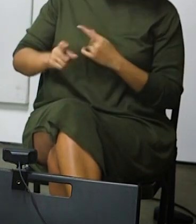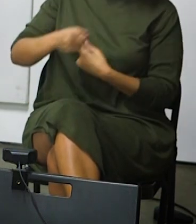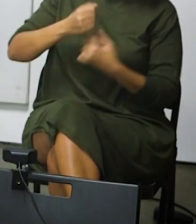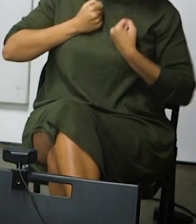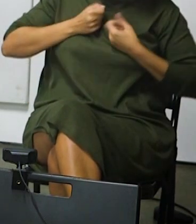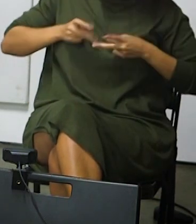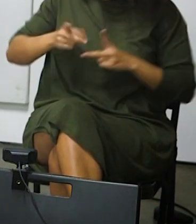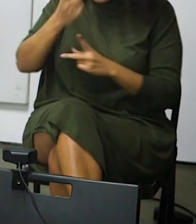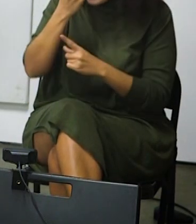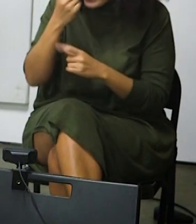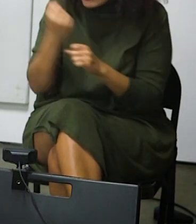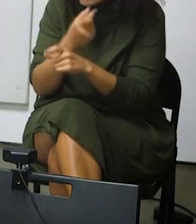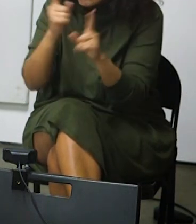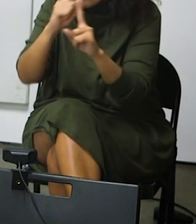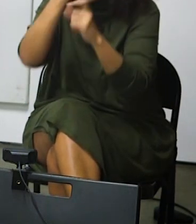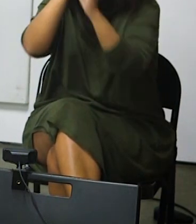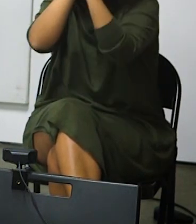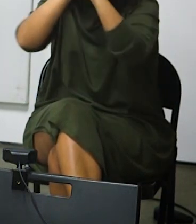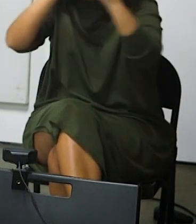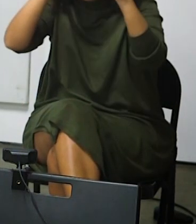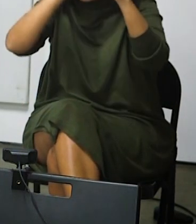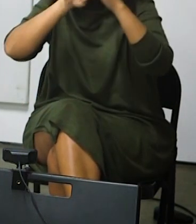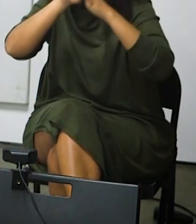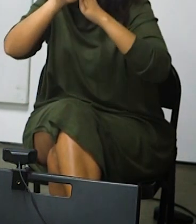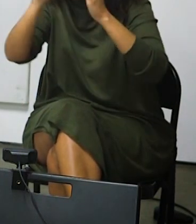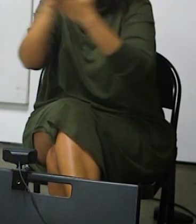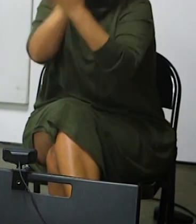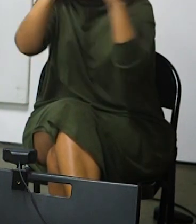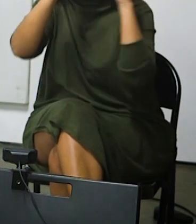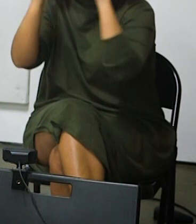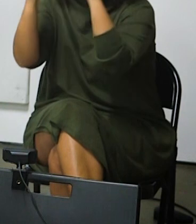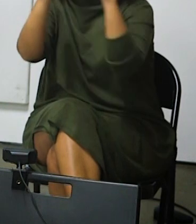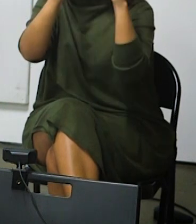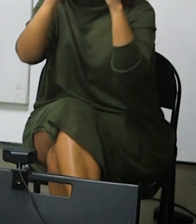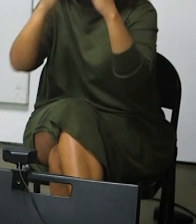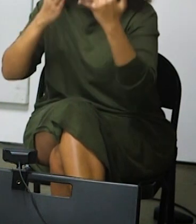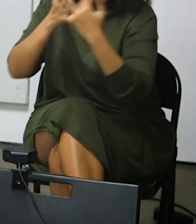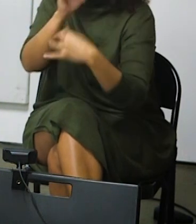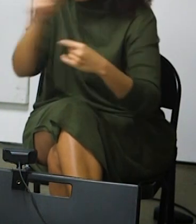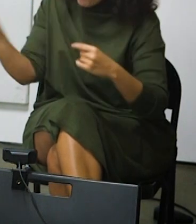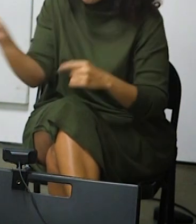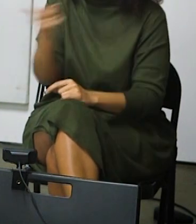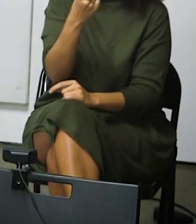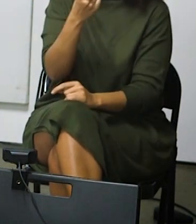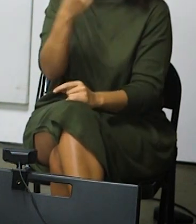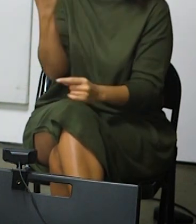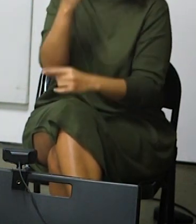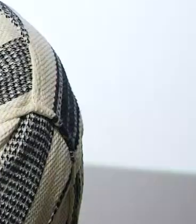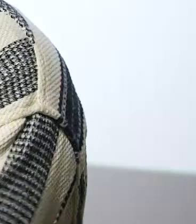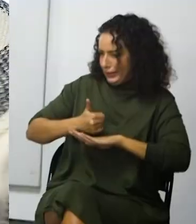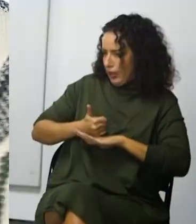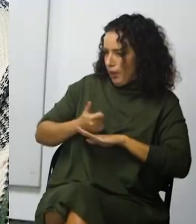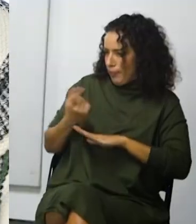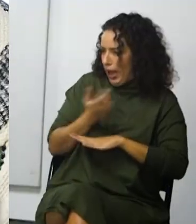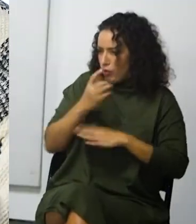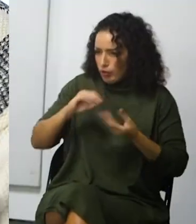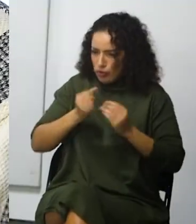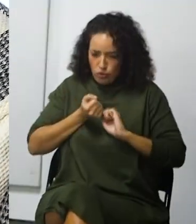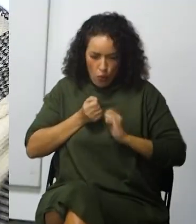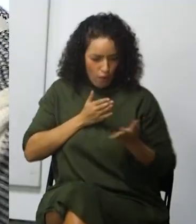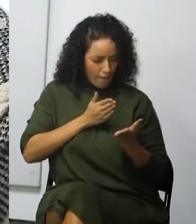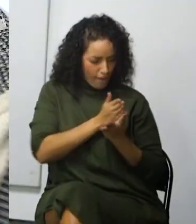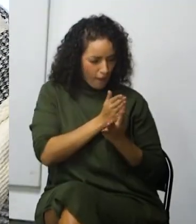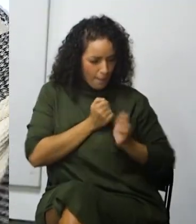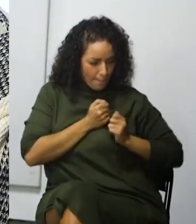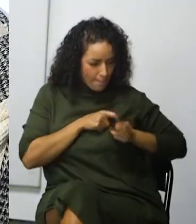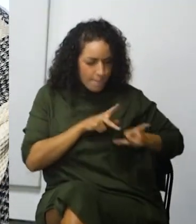own ways to reimagine different futures? And if we're trying to gain access to that future, who's establishing that? And how do we make our own versions? Particularly like this idea of thinking